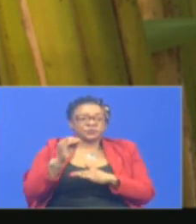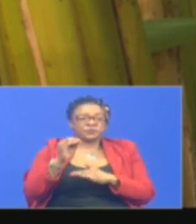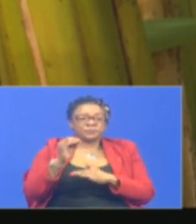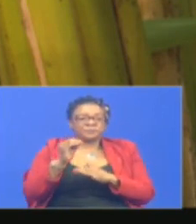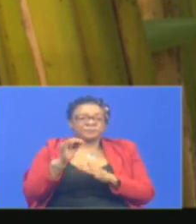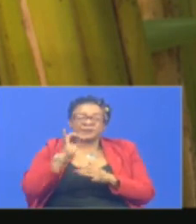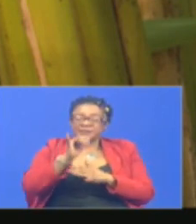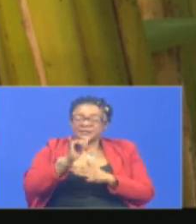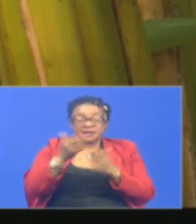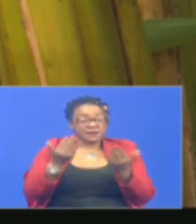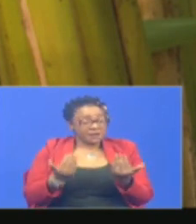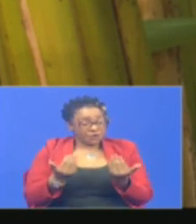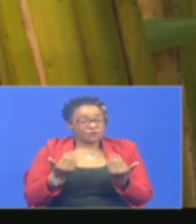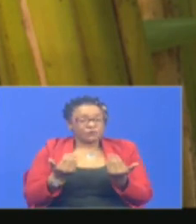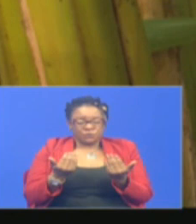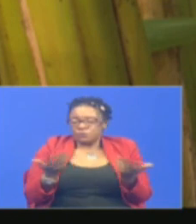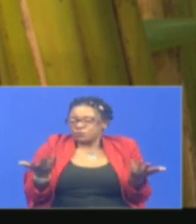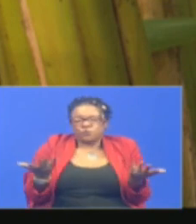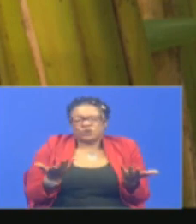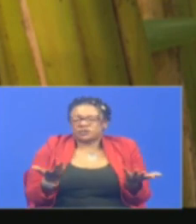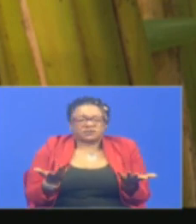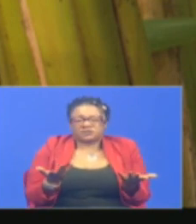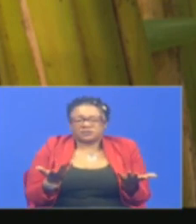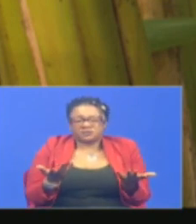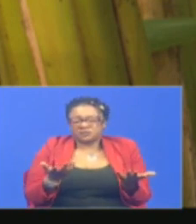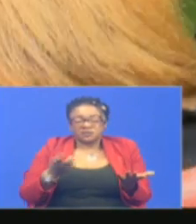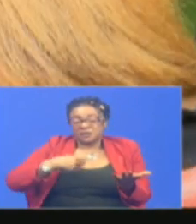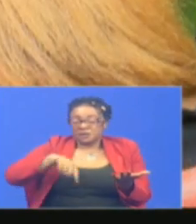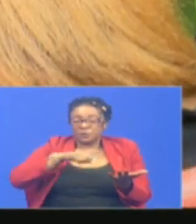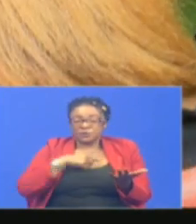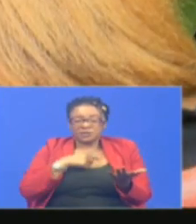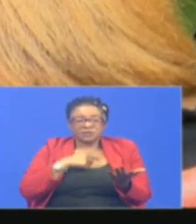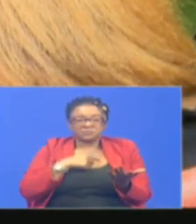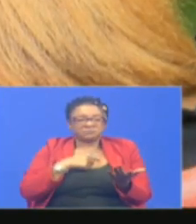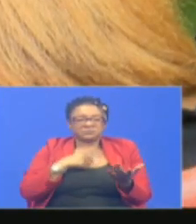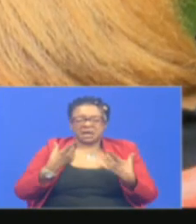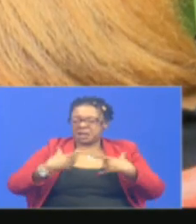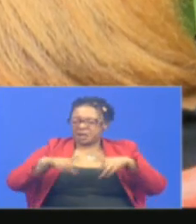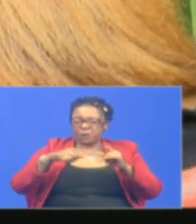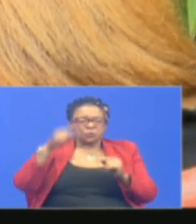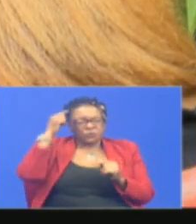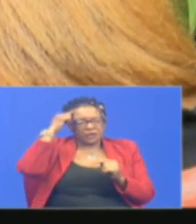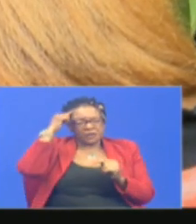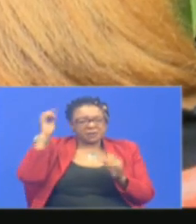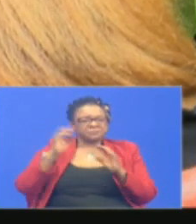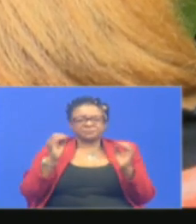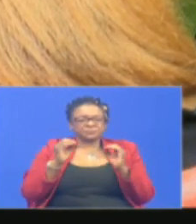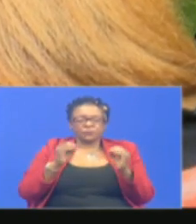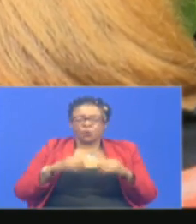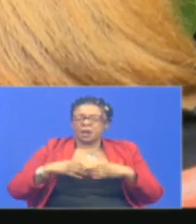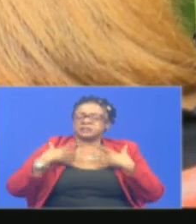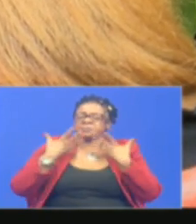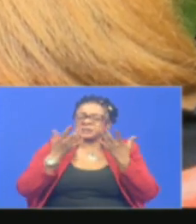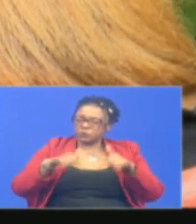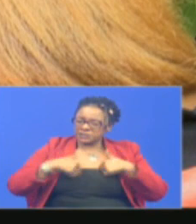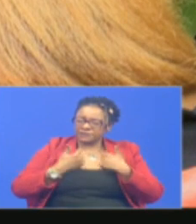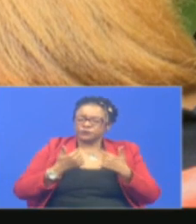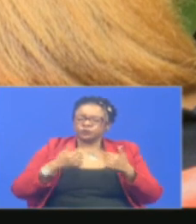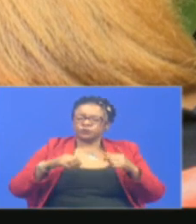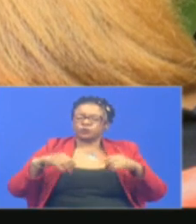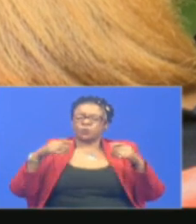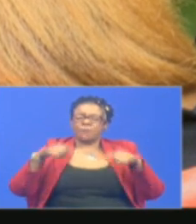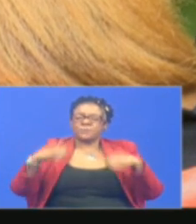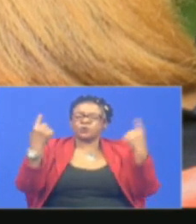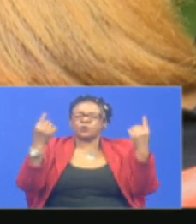so now, what? Are we not going to be allowed to think, to express ourselves, to disagree with